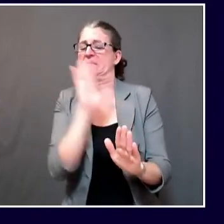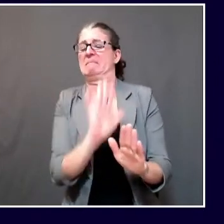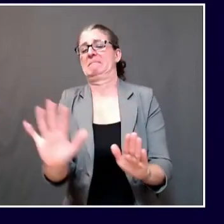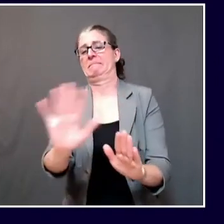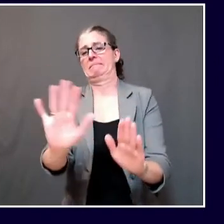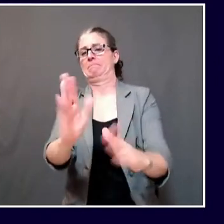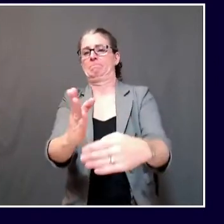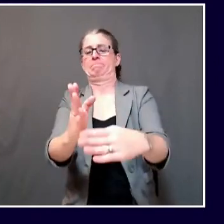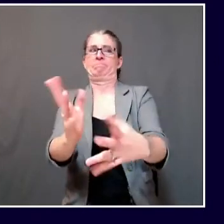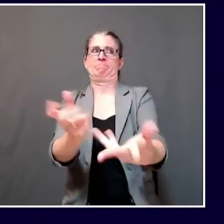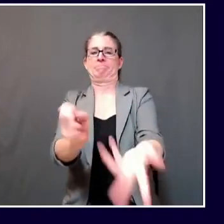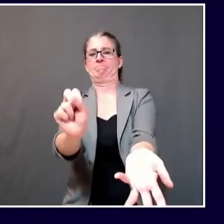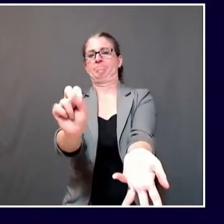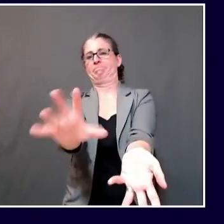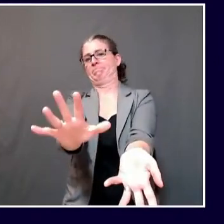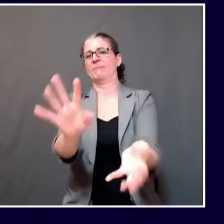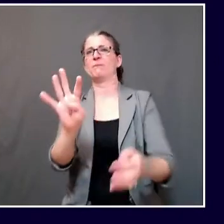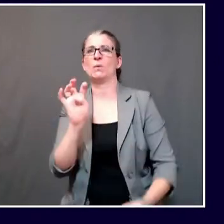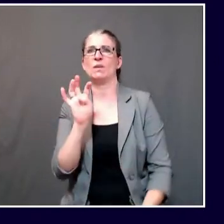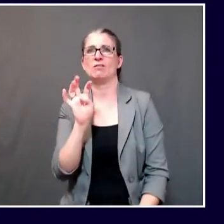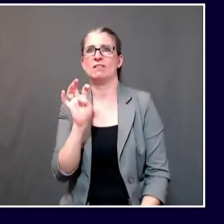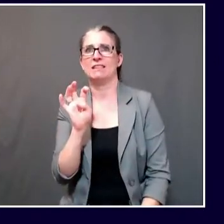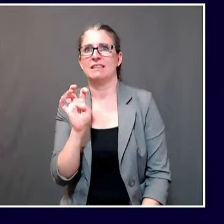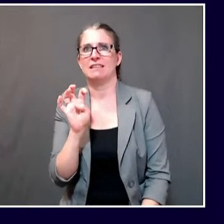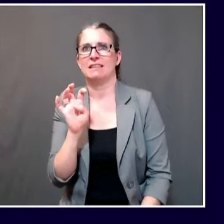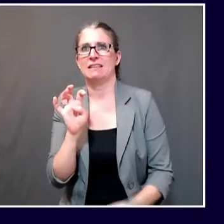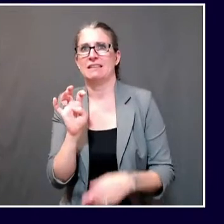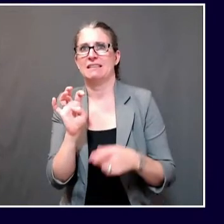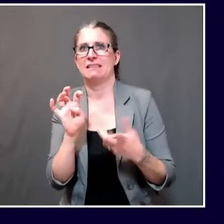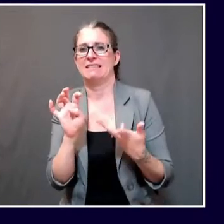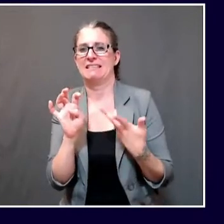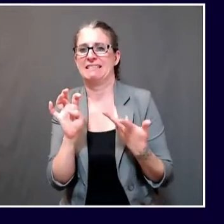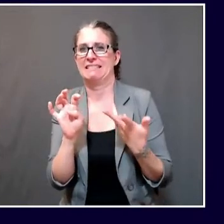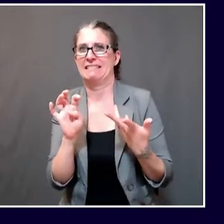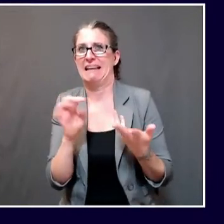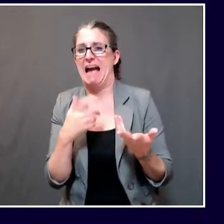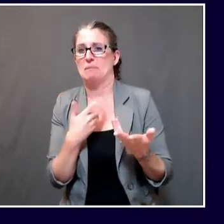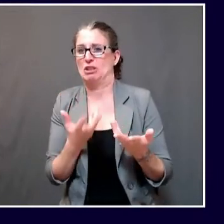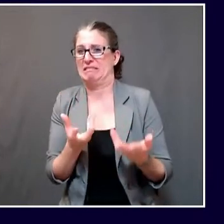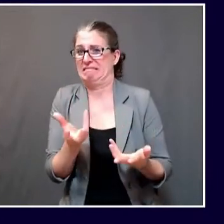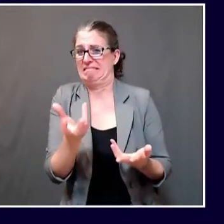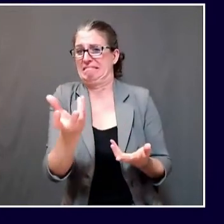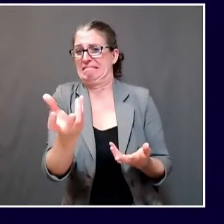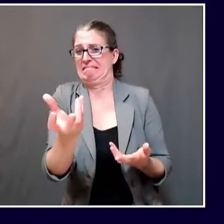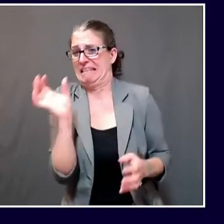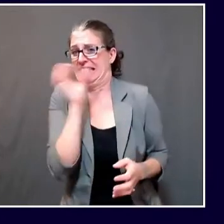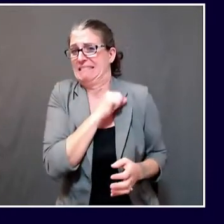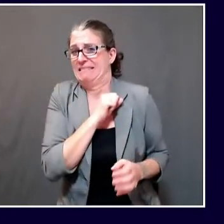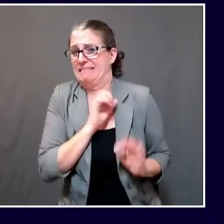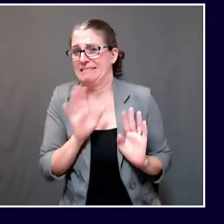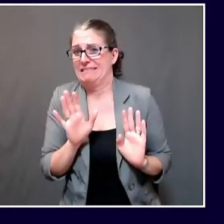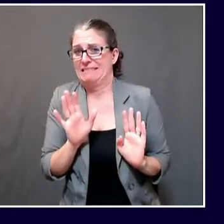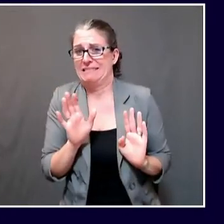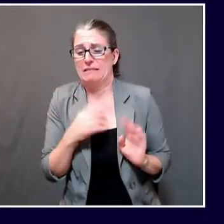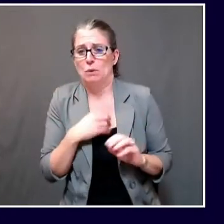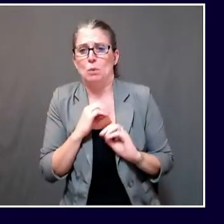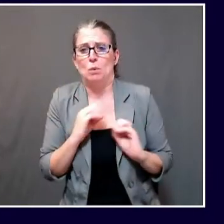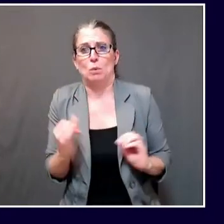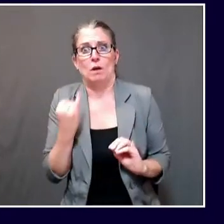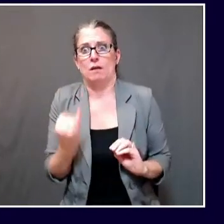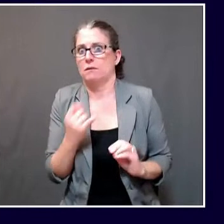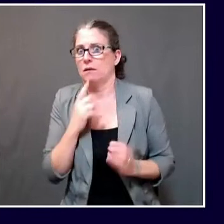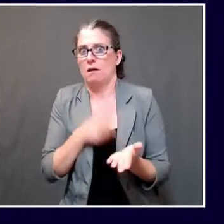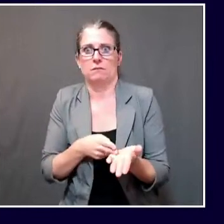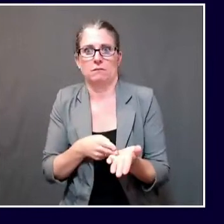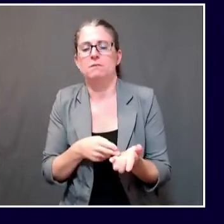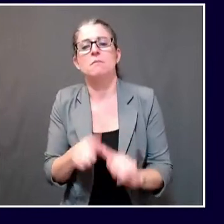So I offer that because you asked, but it is a very, very early number. And again, it is very much subject to change as we learn